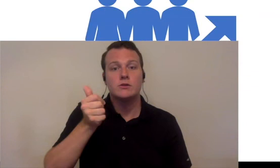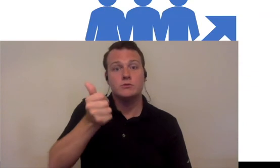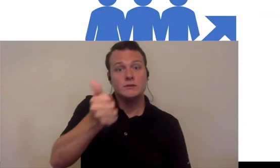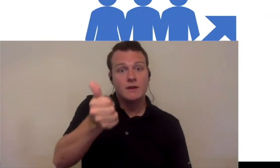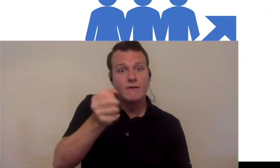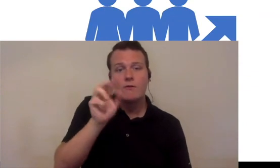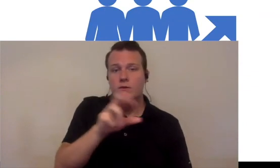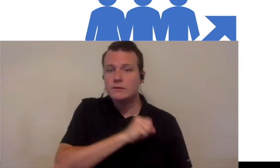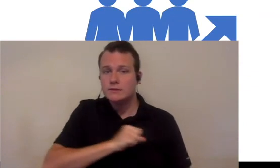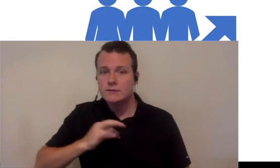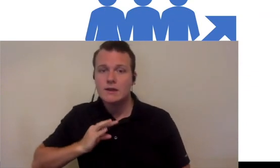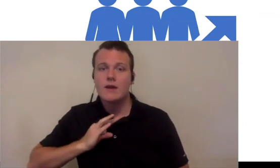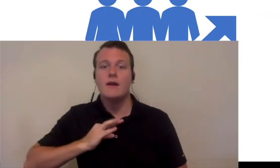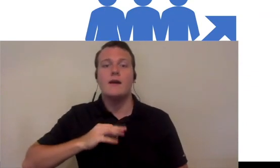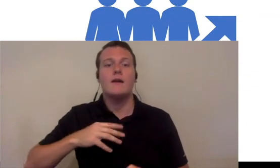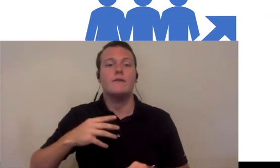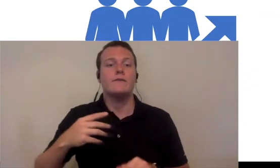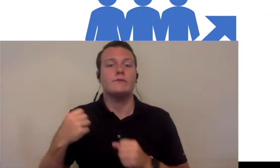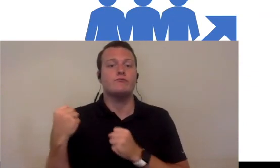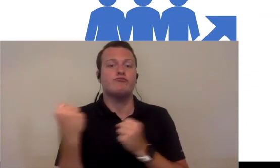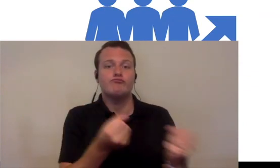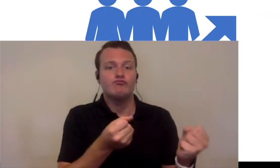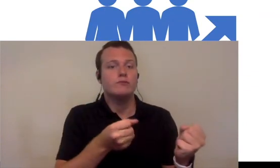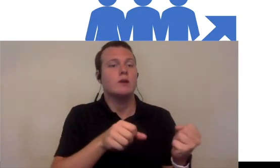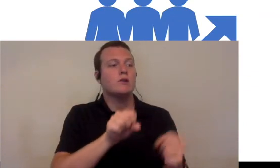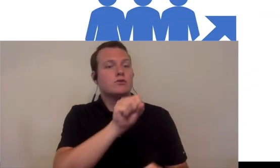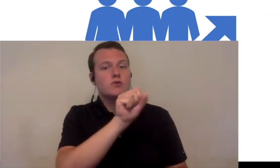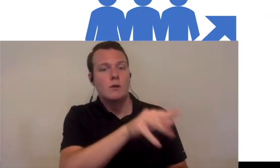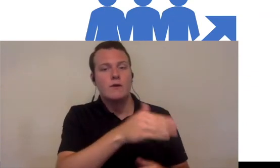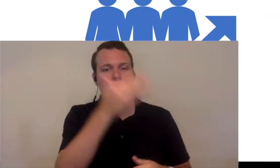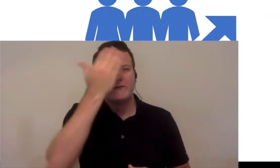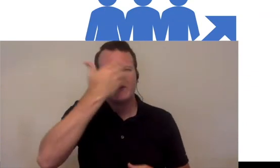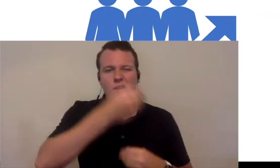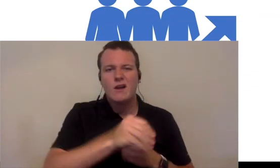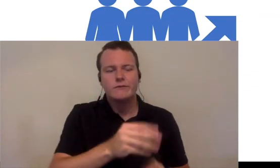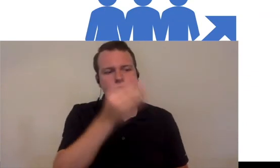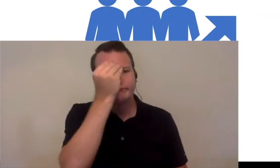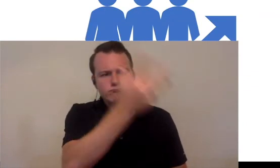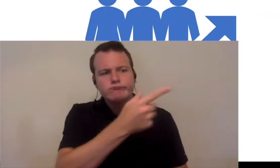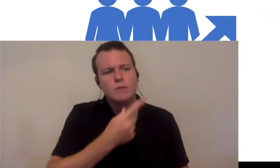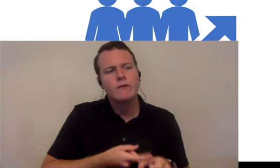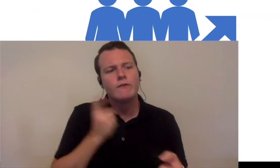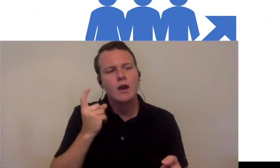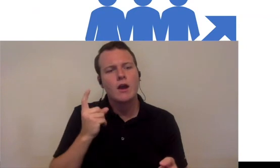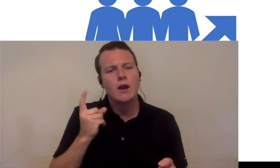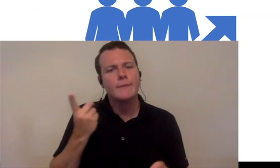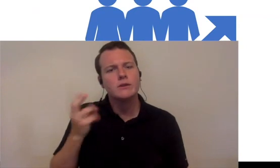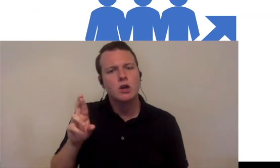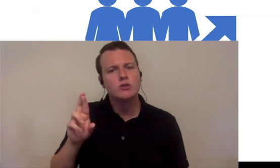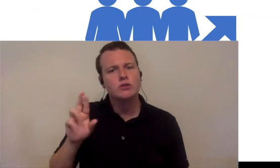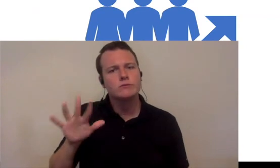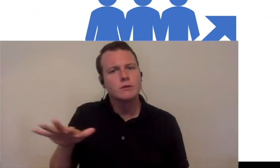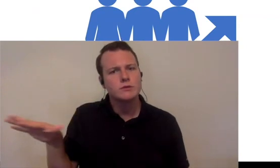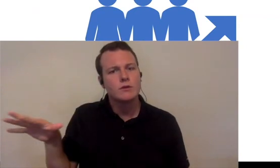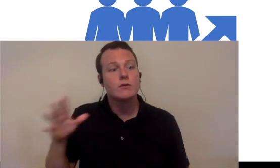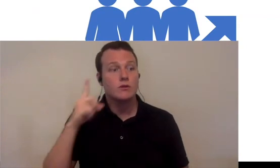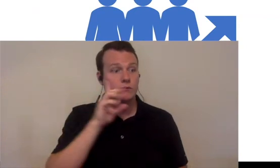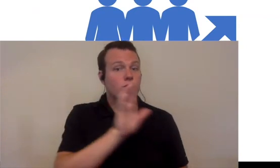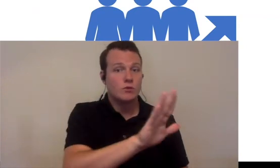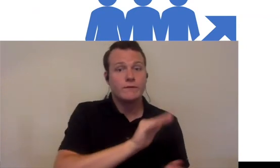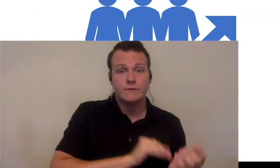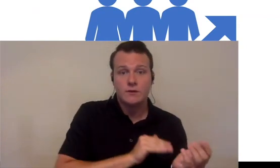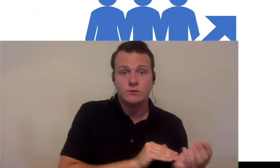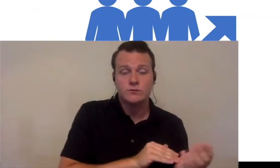that article and drop it off to their front office. Say, hey, this is from Dr. So-and-so, and this is for your doctor.